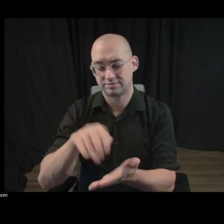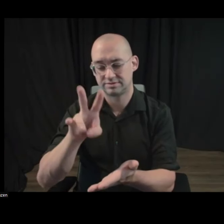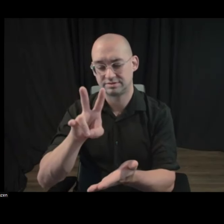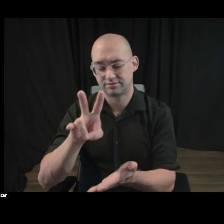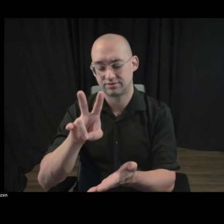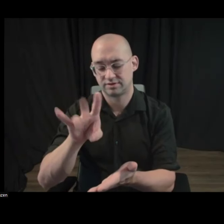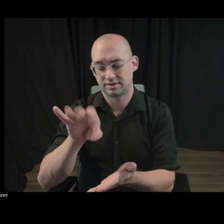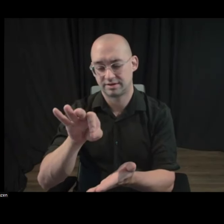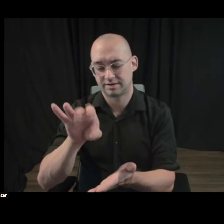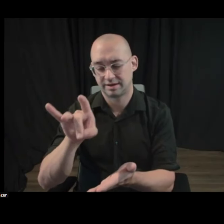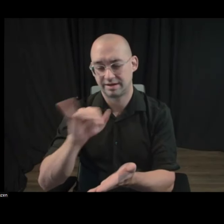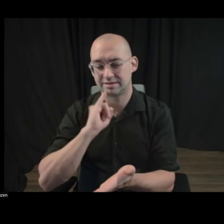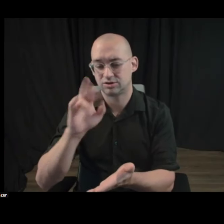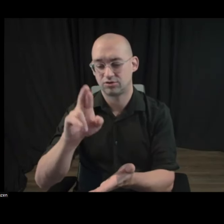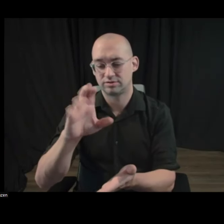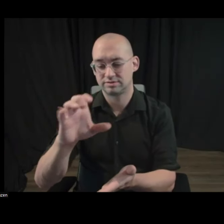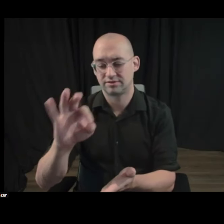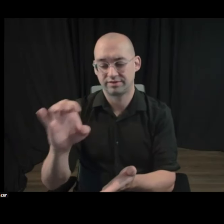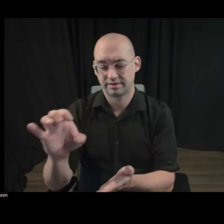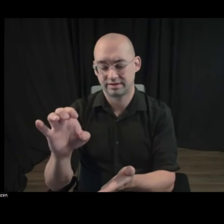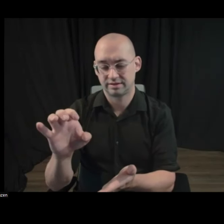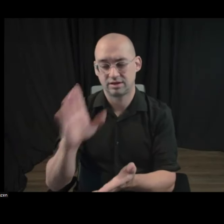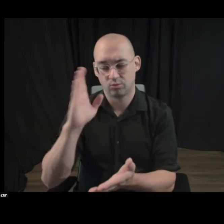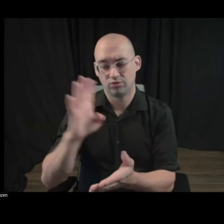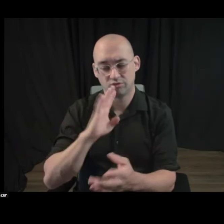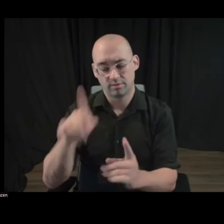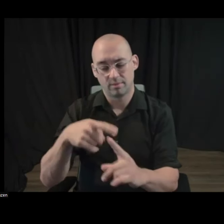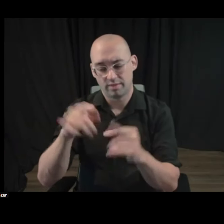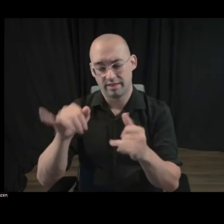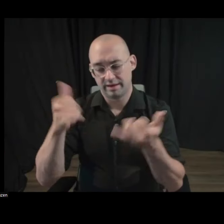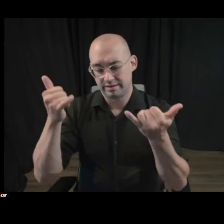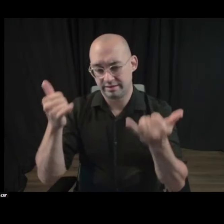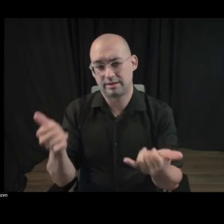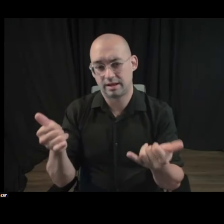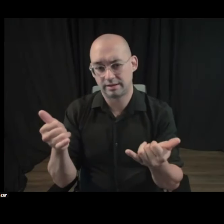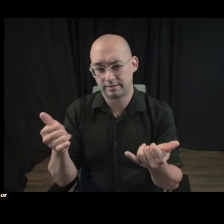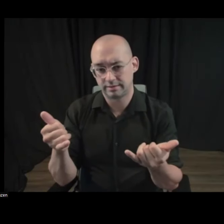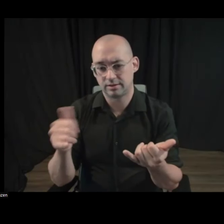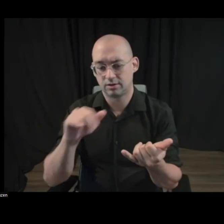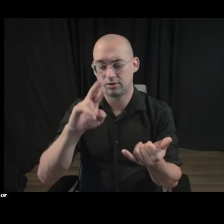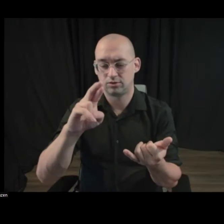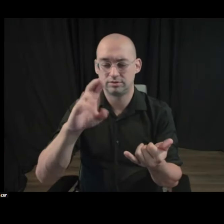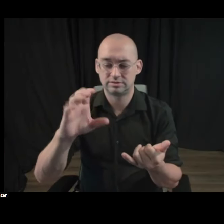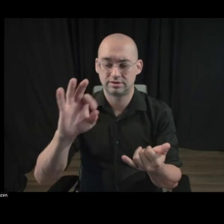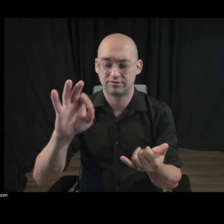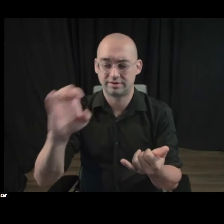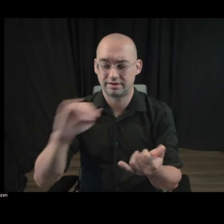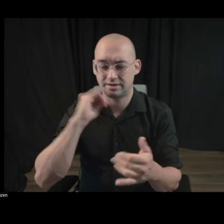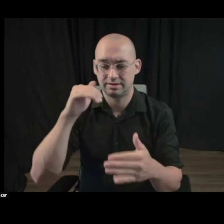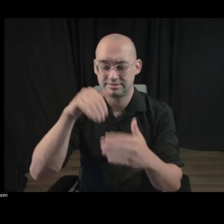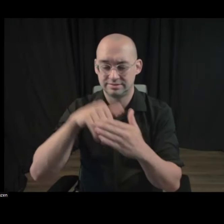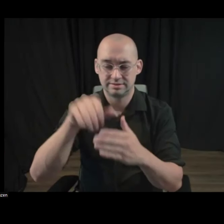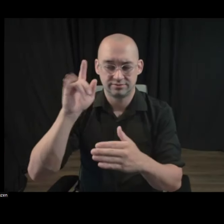7,798 are RCFEs, which will be the subject of today's conversation. RCFEs in California